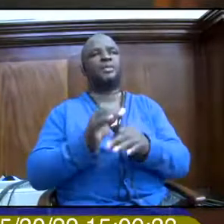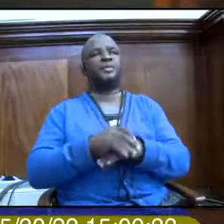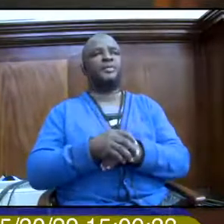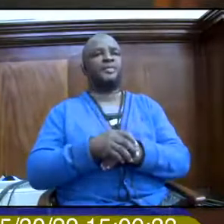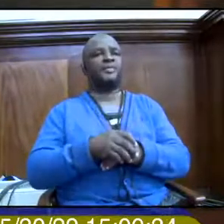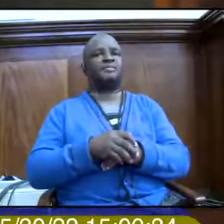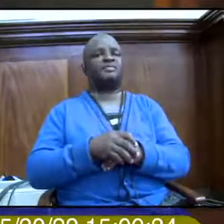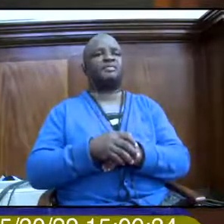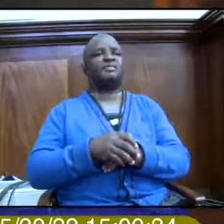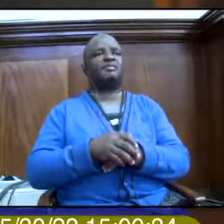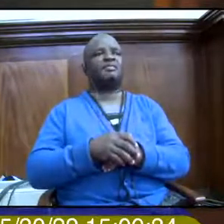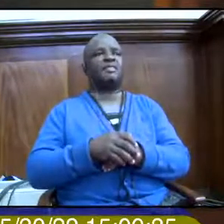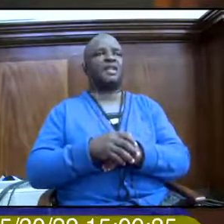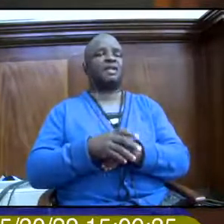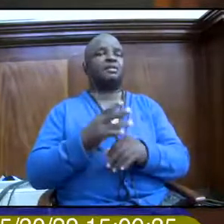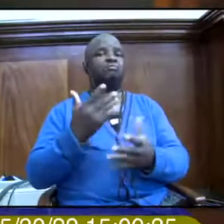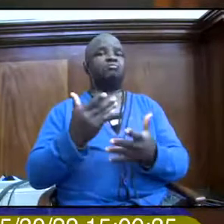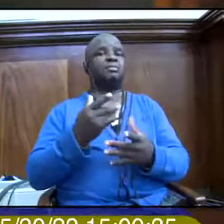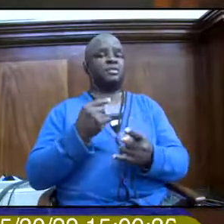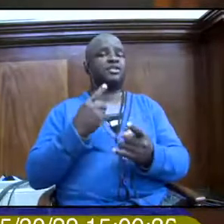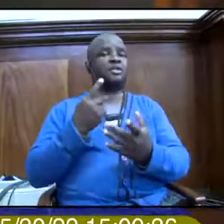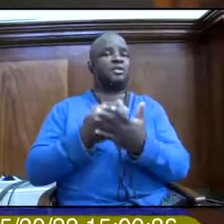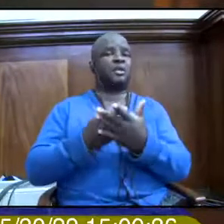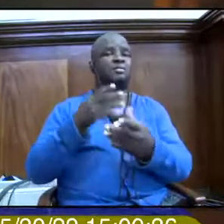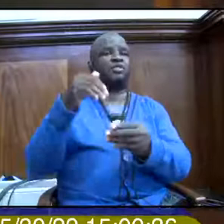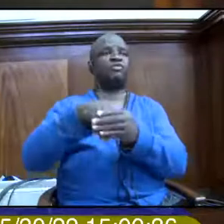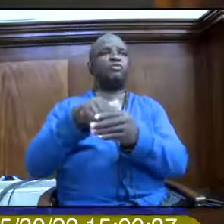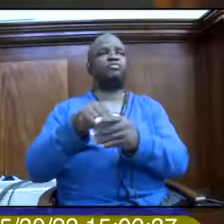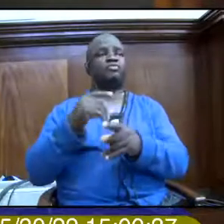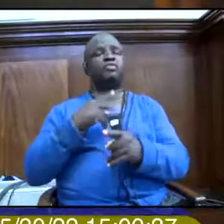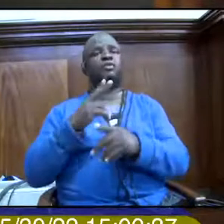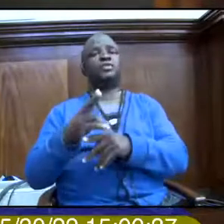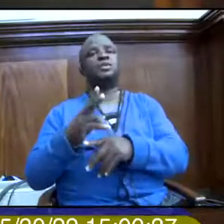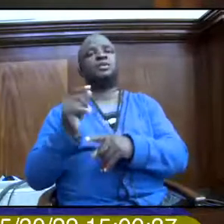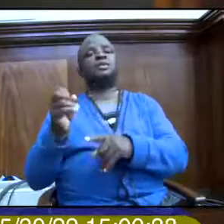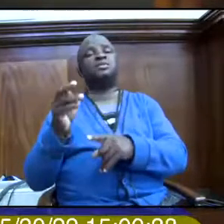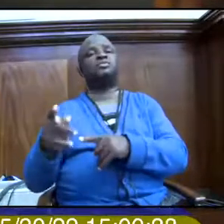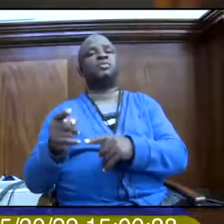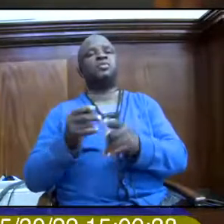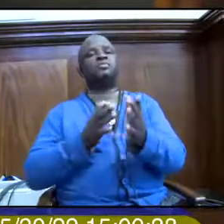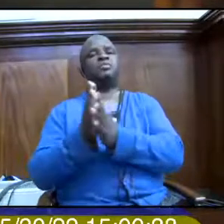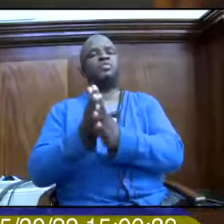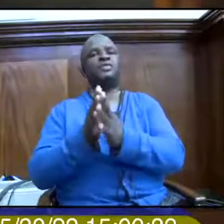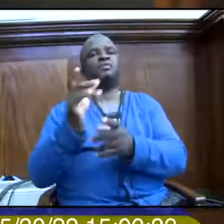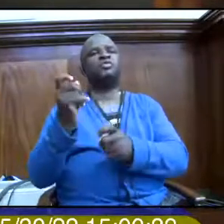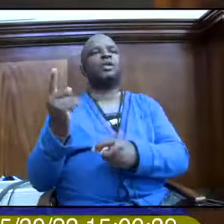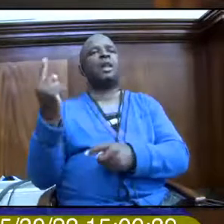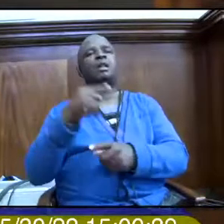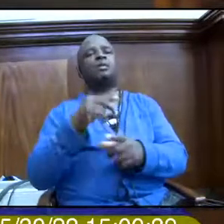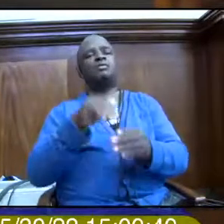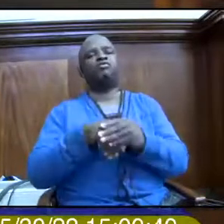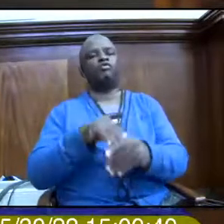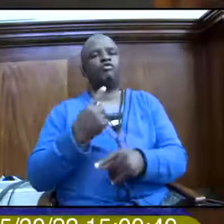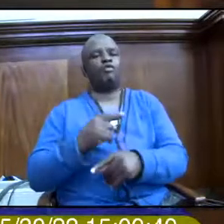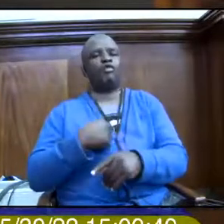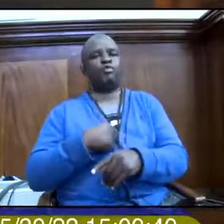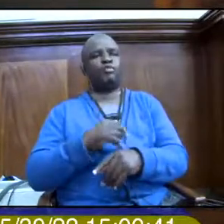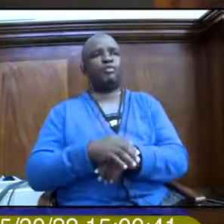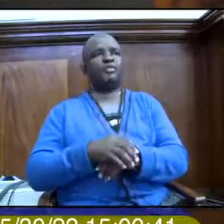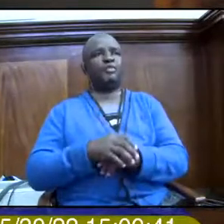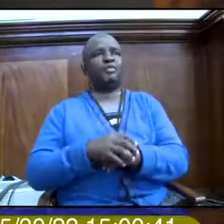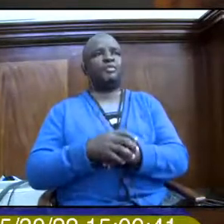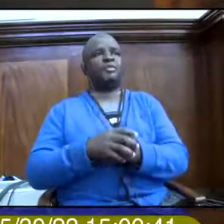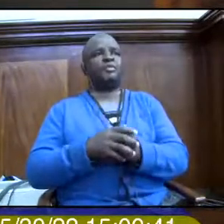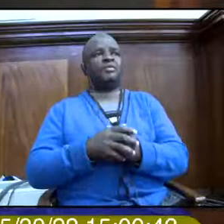you only see them at a time of elections when they persuade you to come and vote for them but